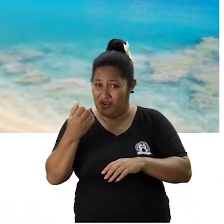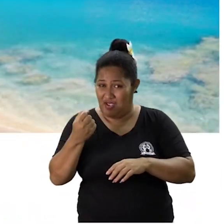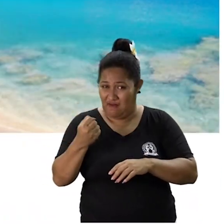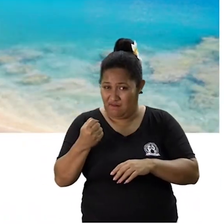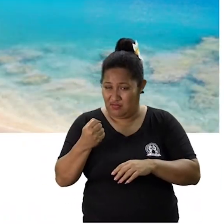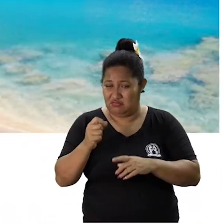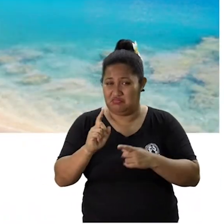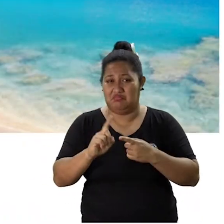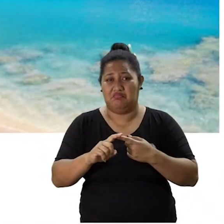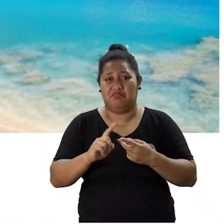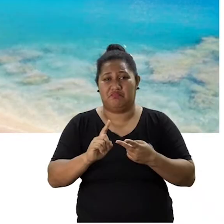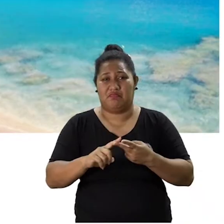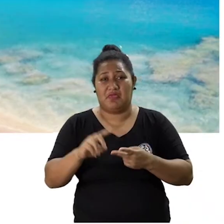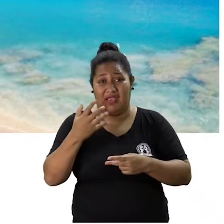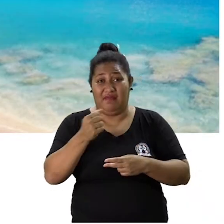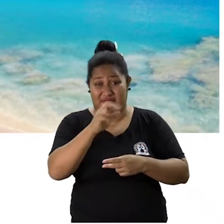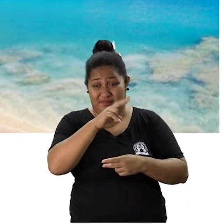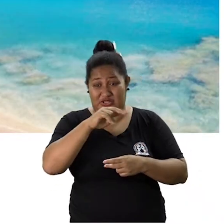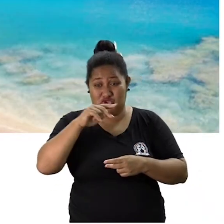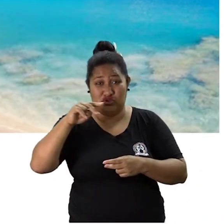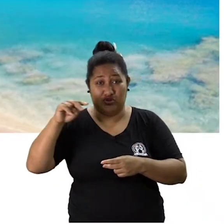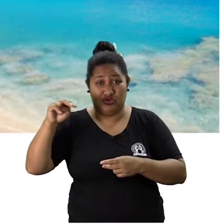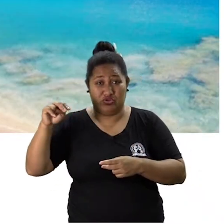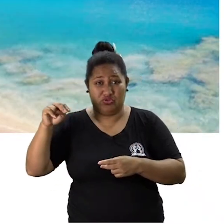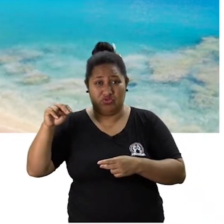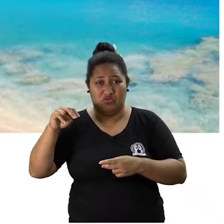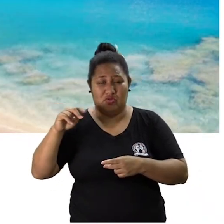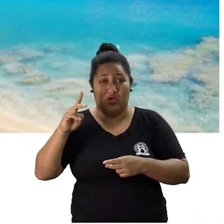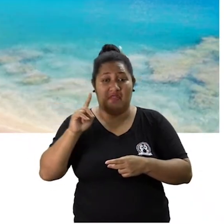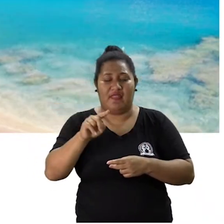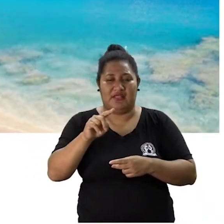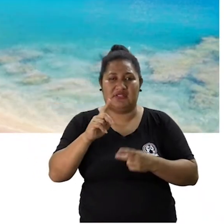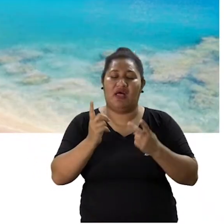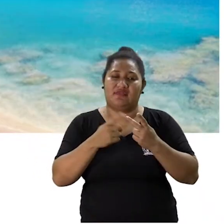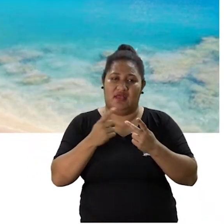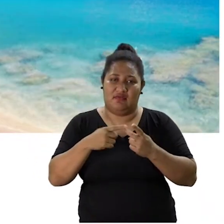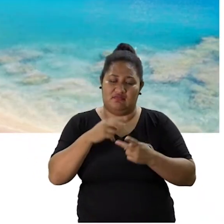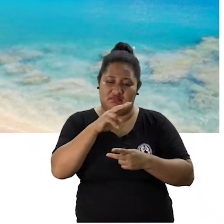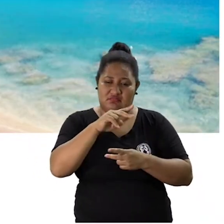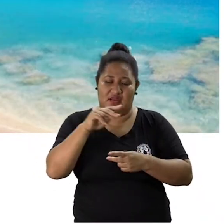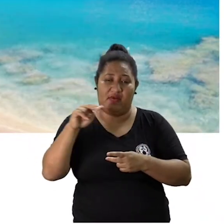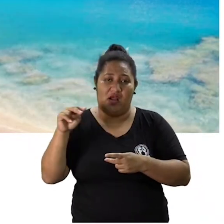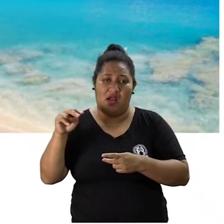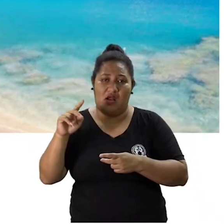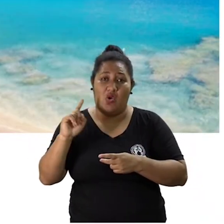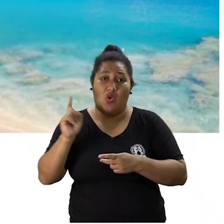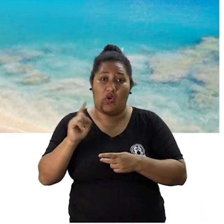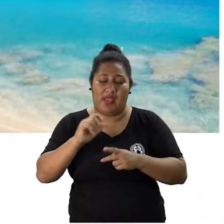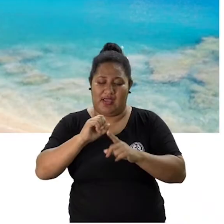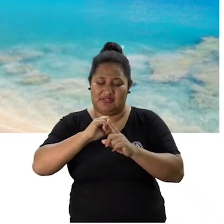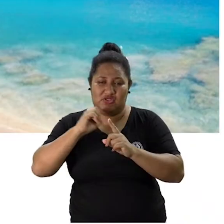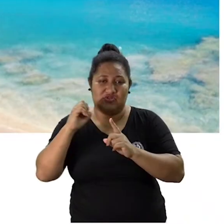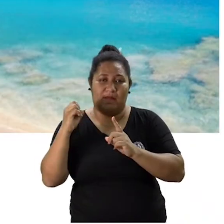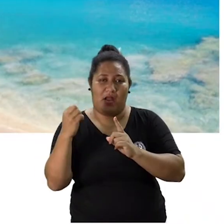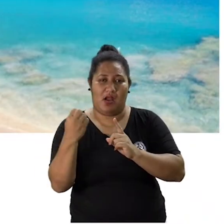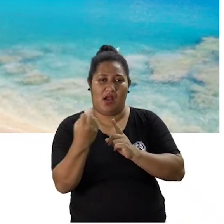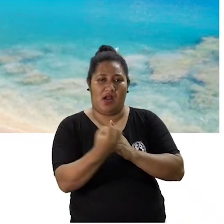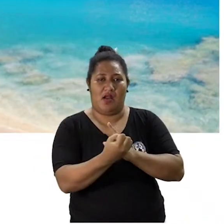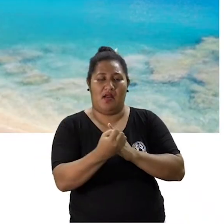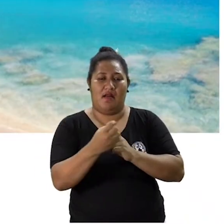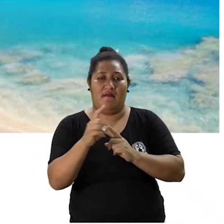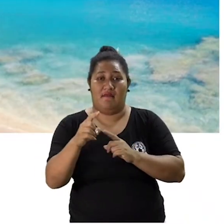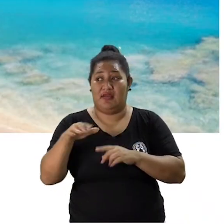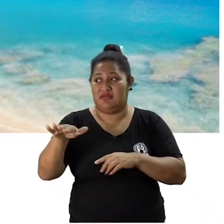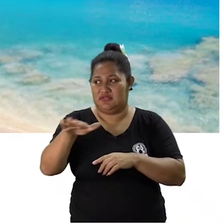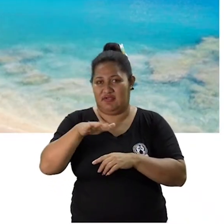we have the matawhanga. O le matawhanga o le isi lea vaenga, o le si o manga lea whaalangata